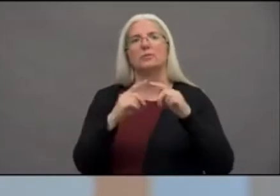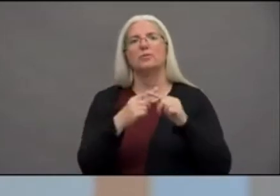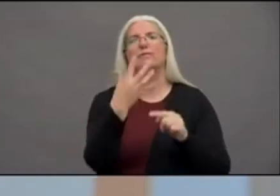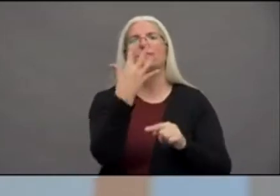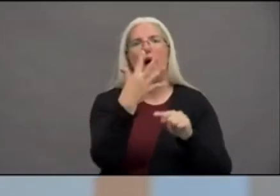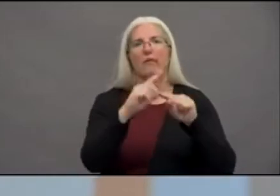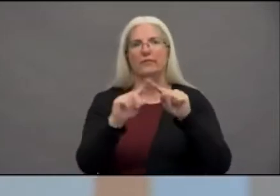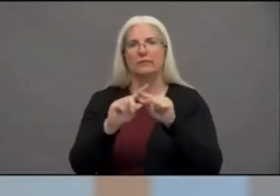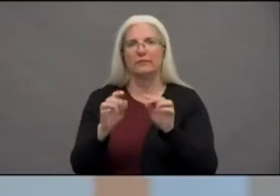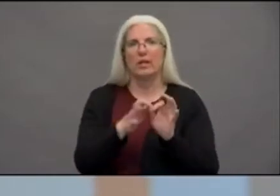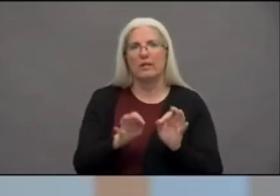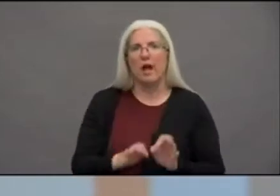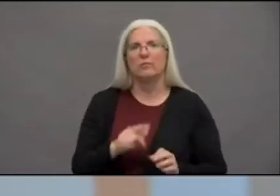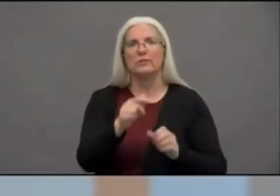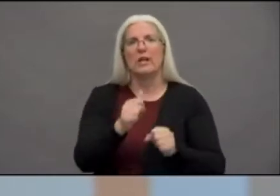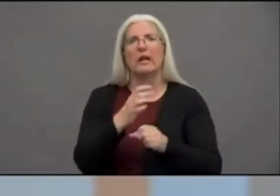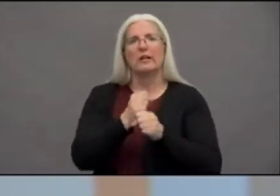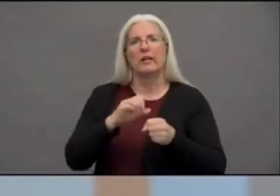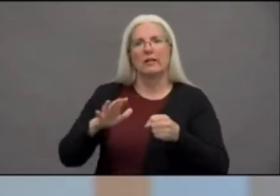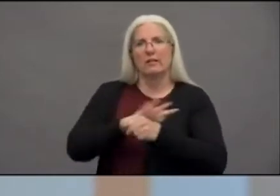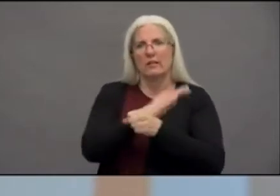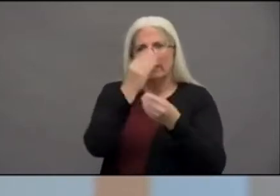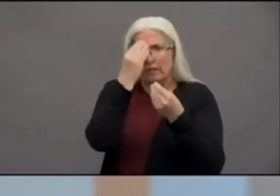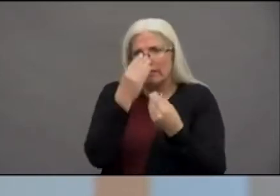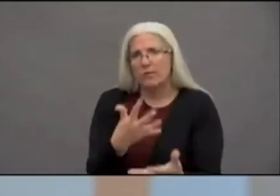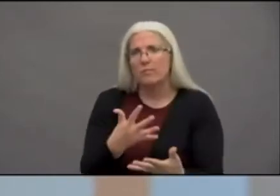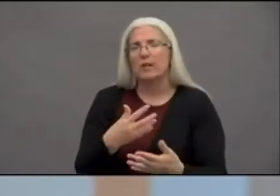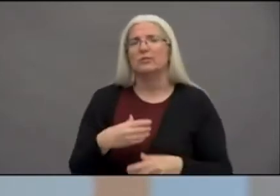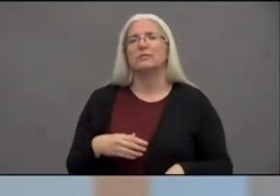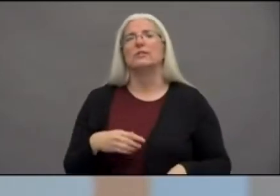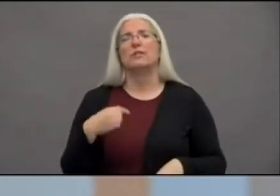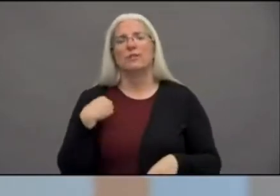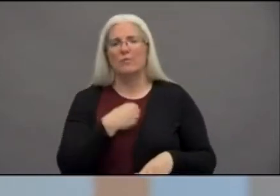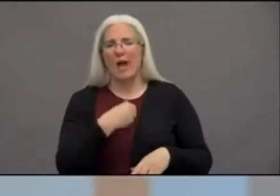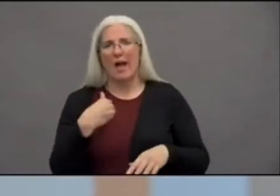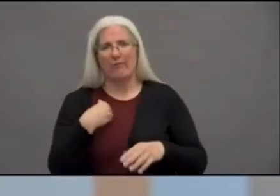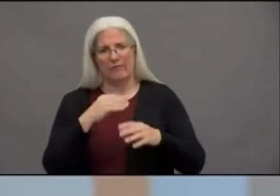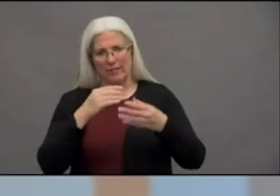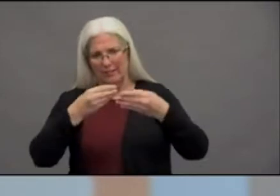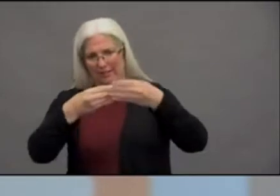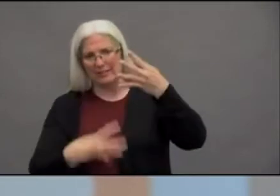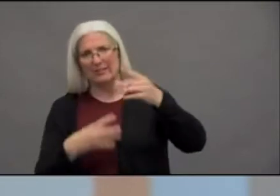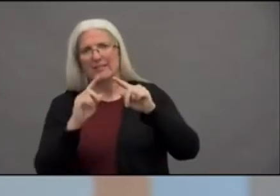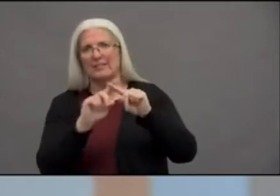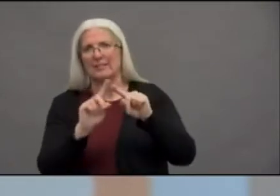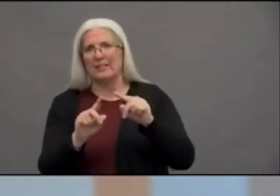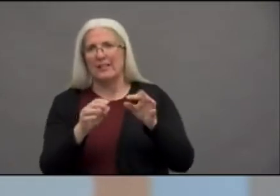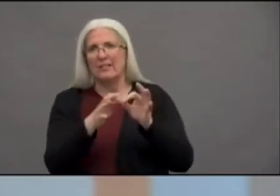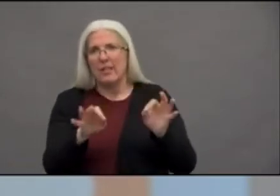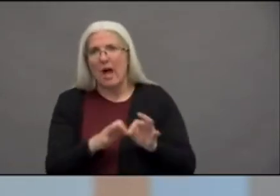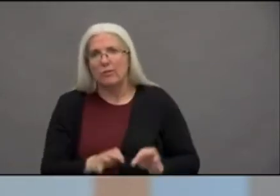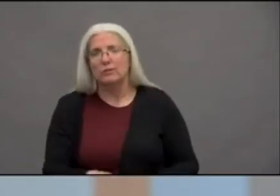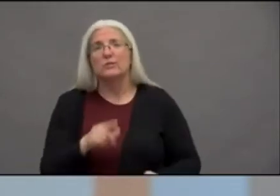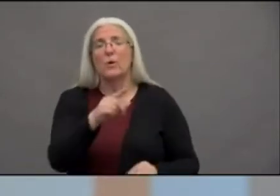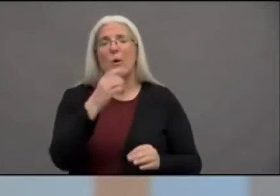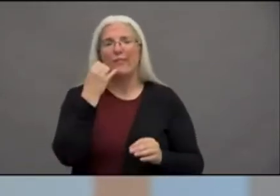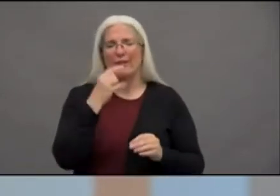complete reconstructions in different languages of our public health website, which means you could submit your question through the